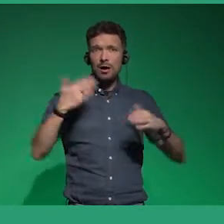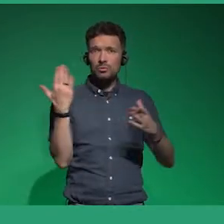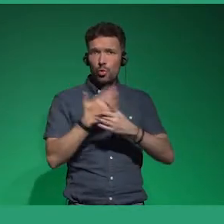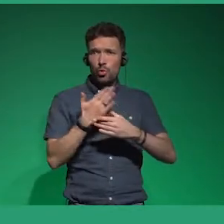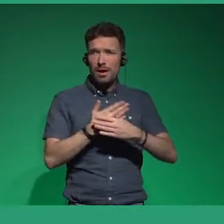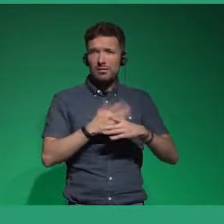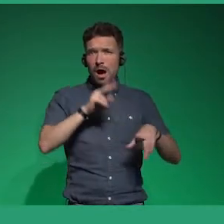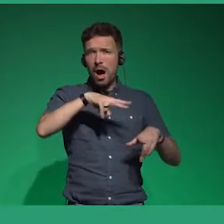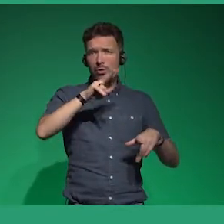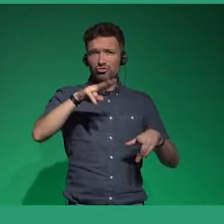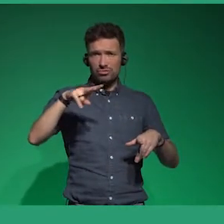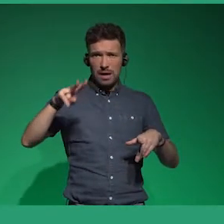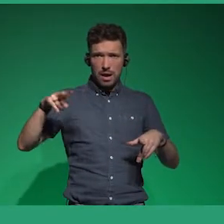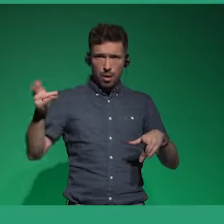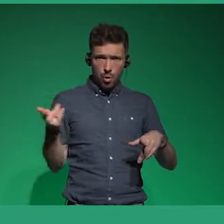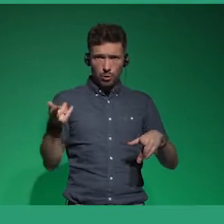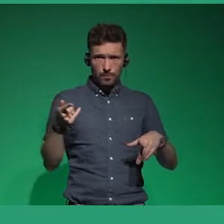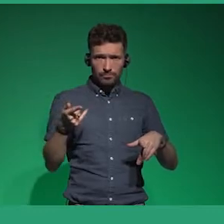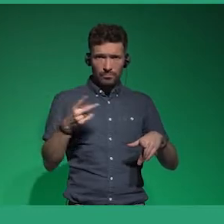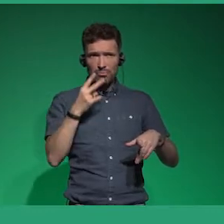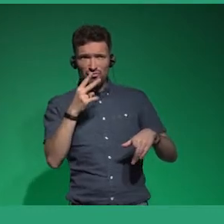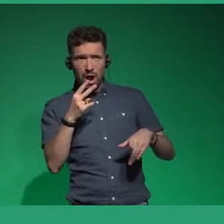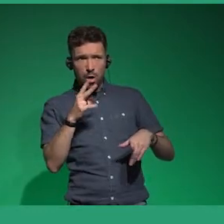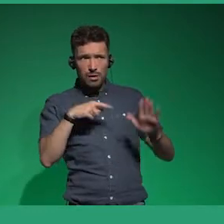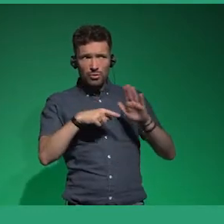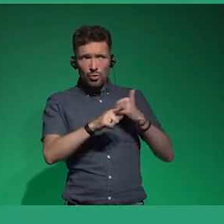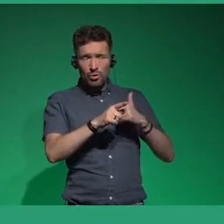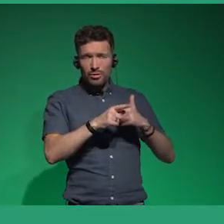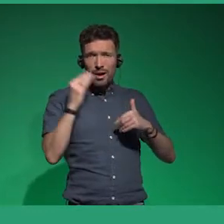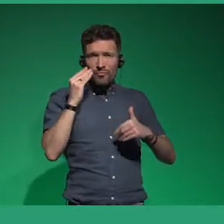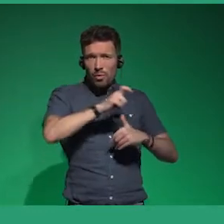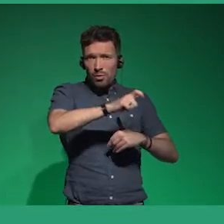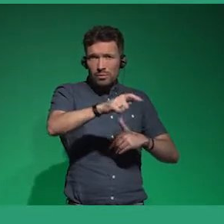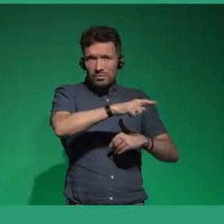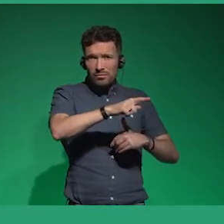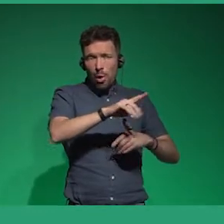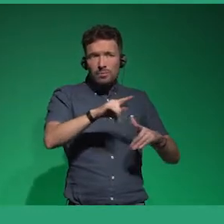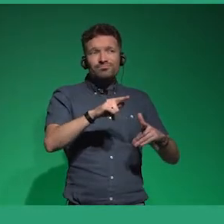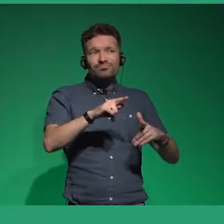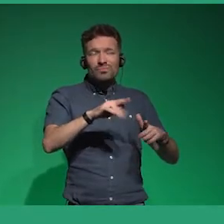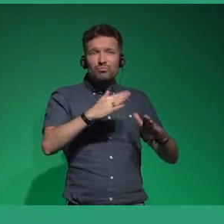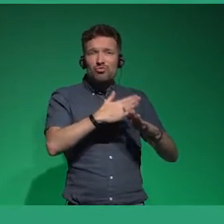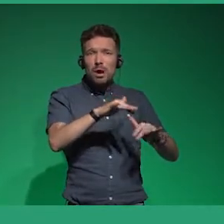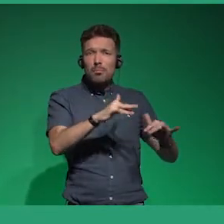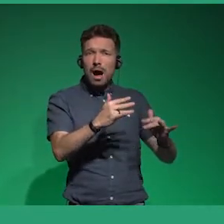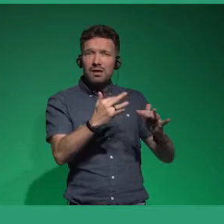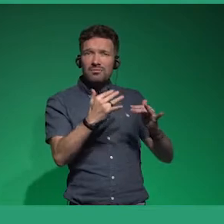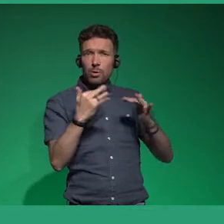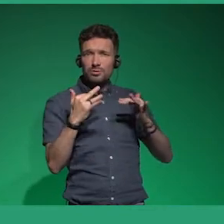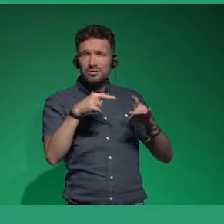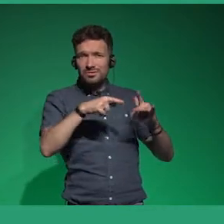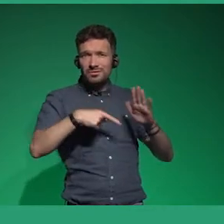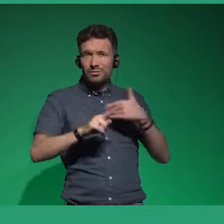that this art science festival, of course it will be a festival in itself, and